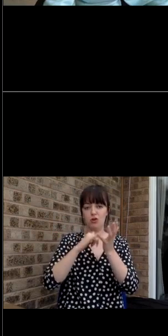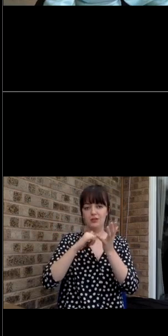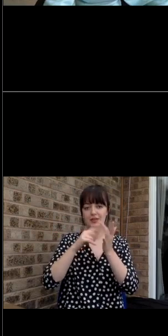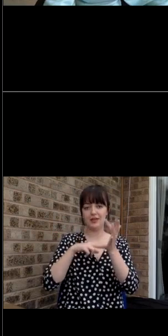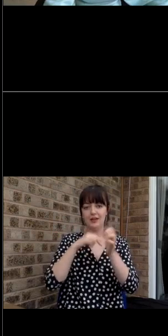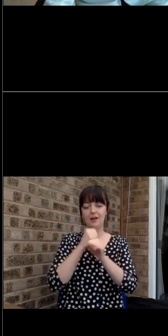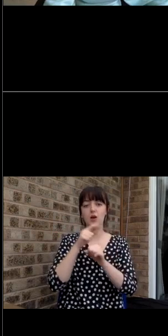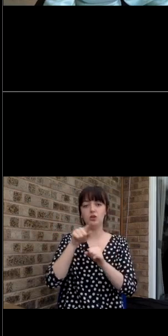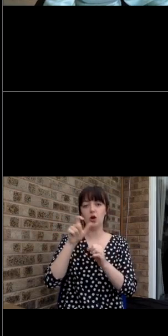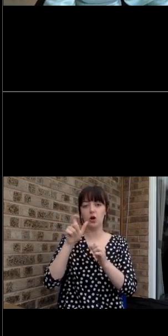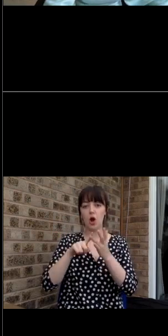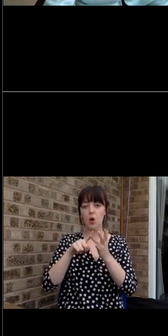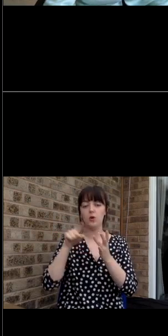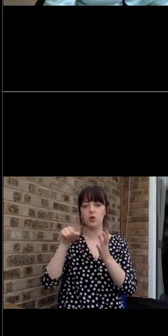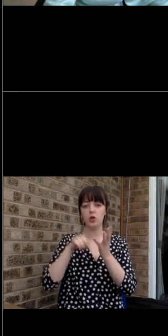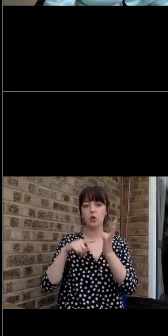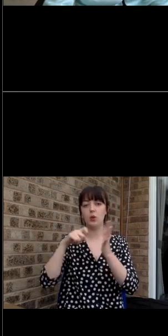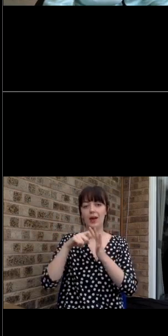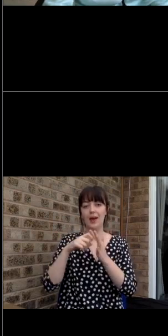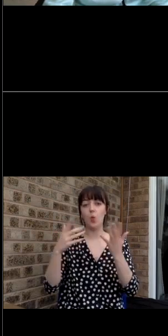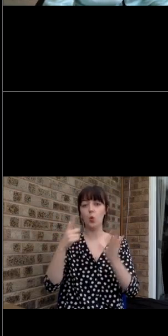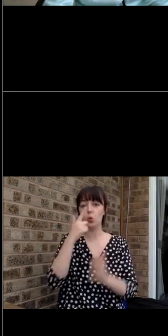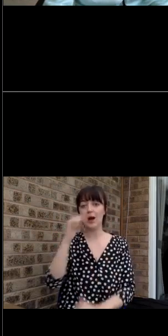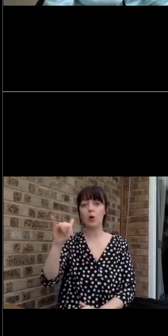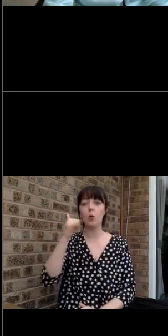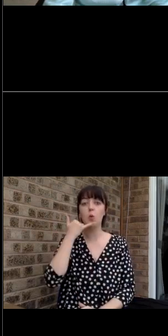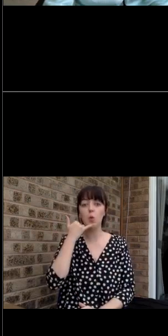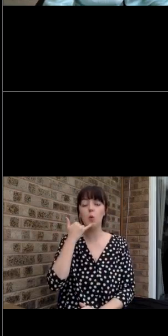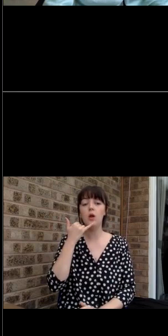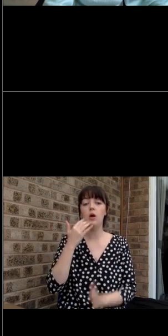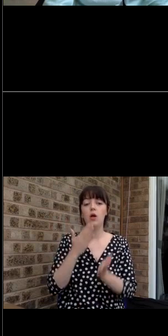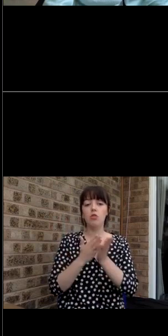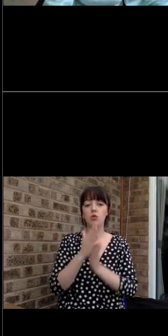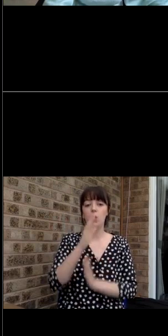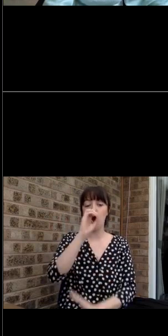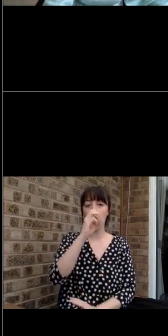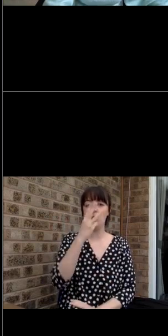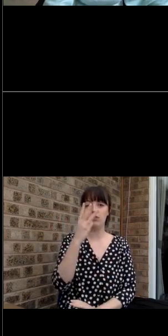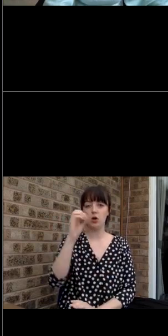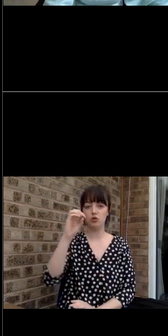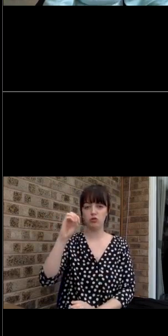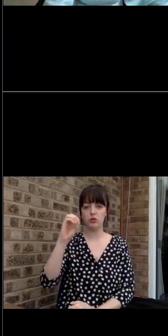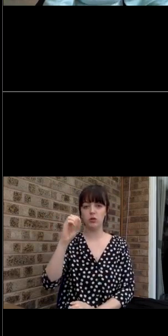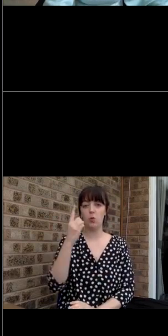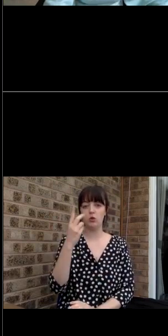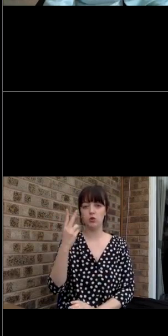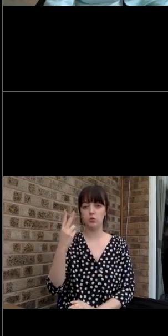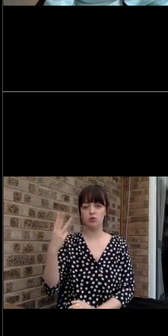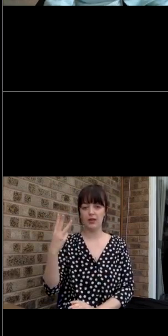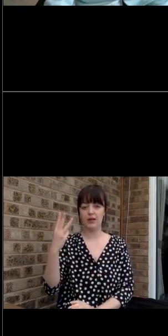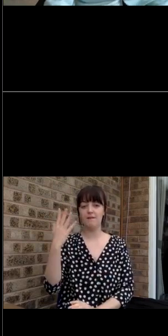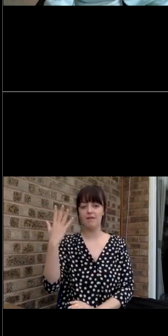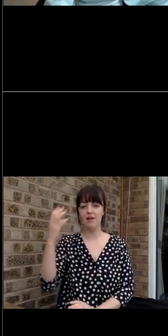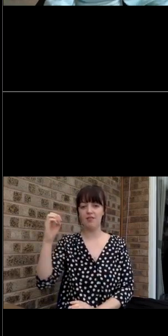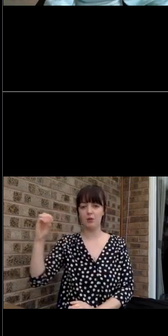or of course you can call us on 0300 123 5000.